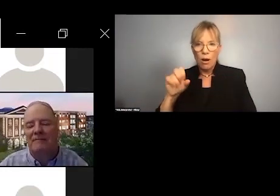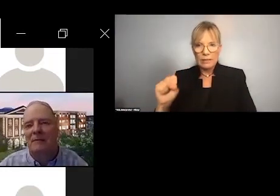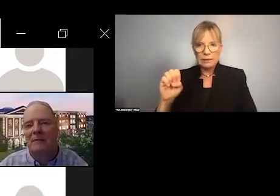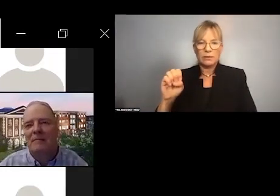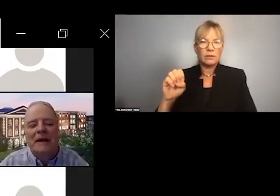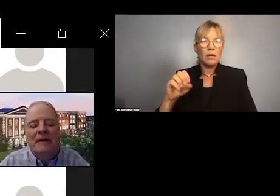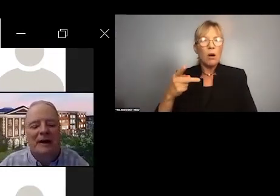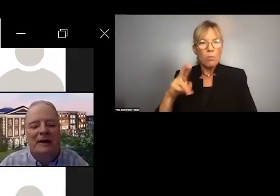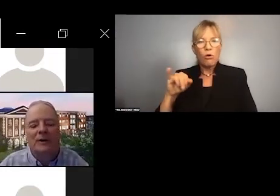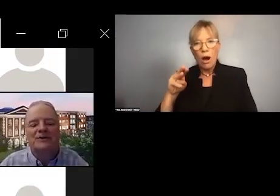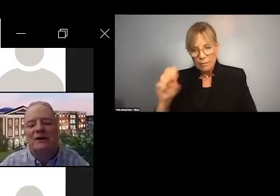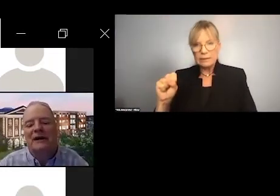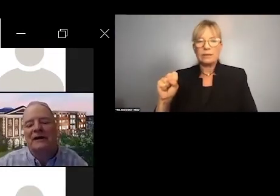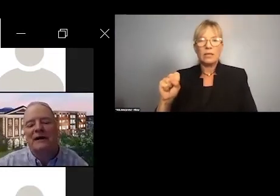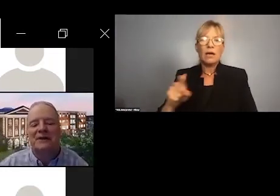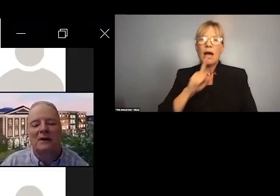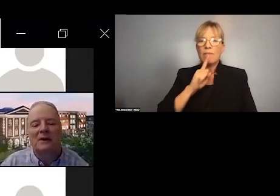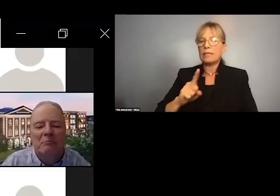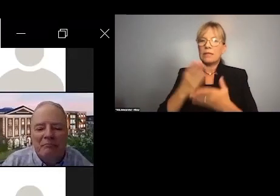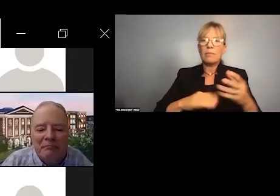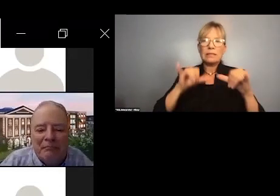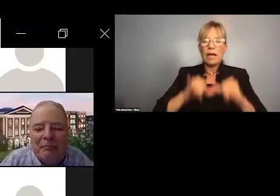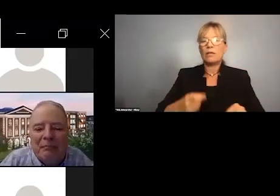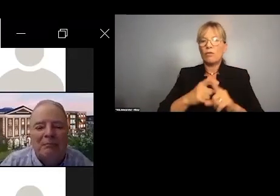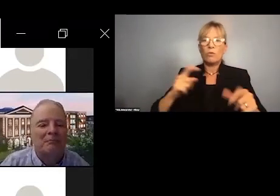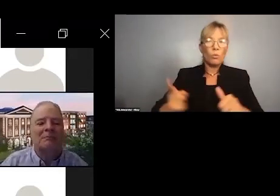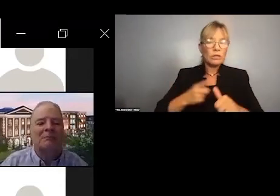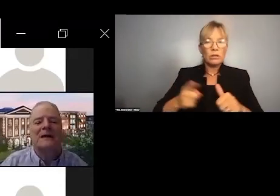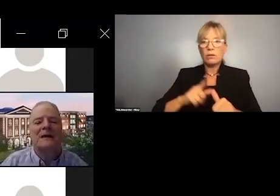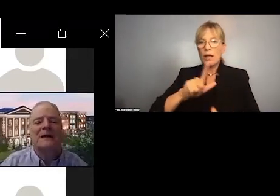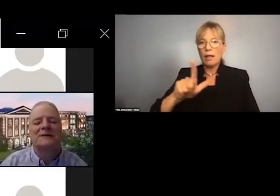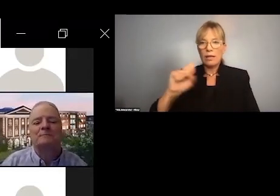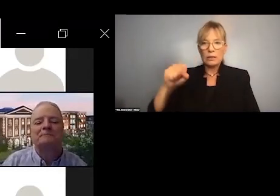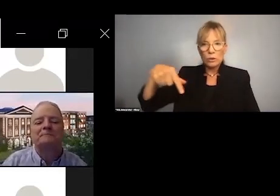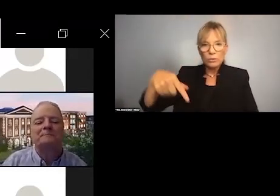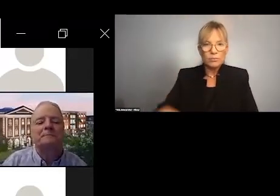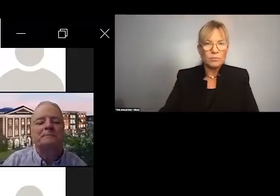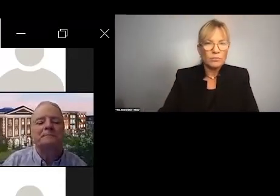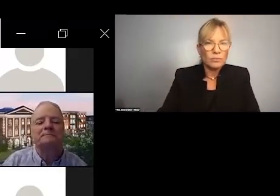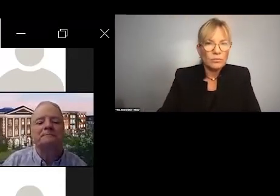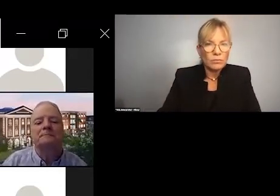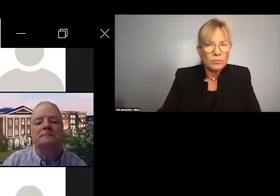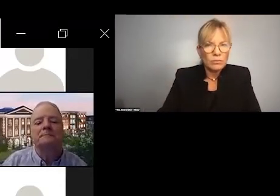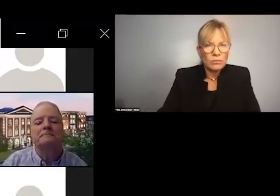that came from the original LSQ. Next.